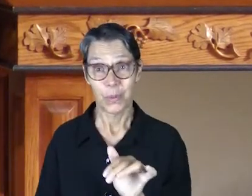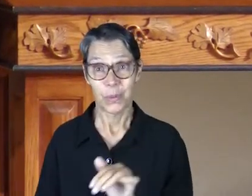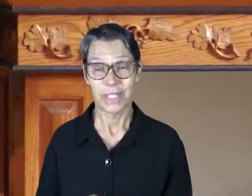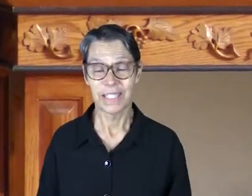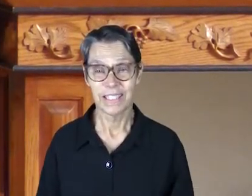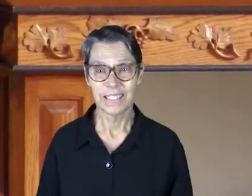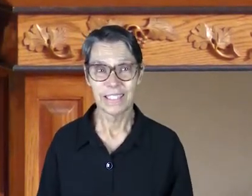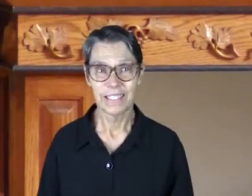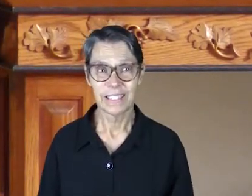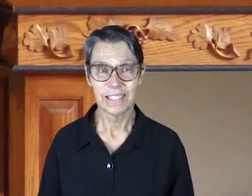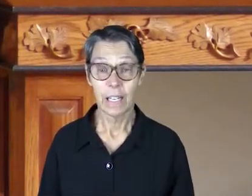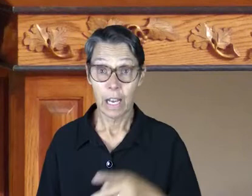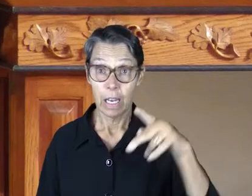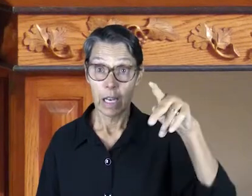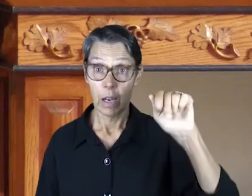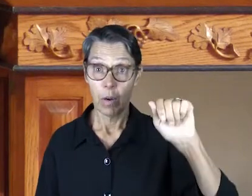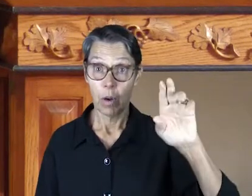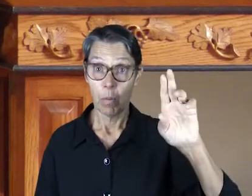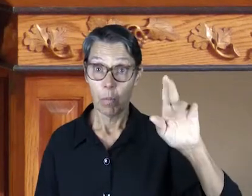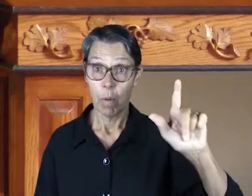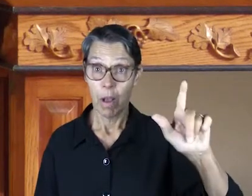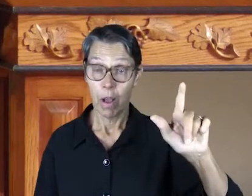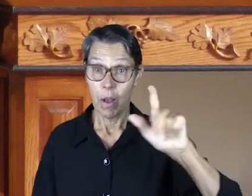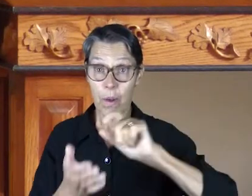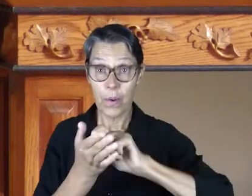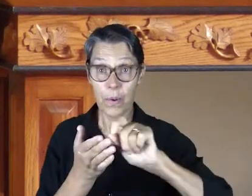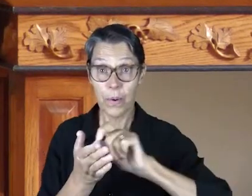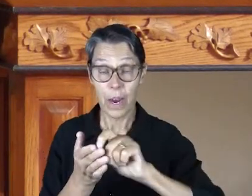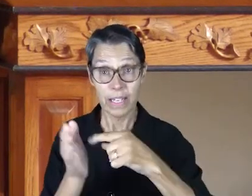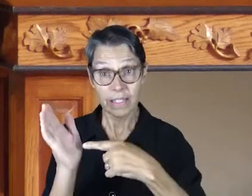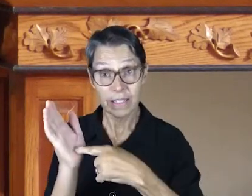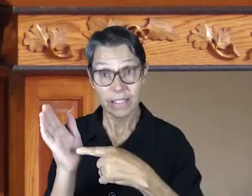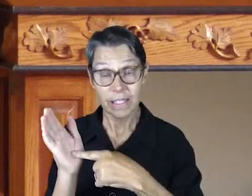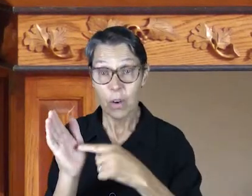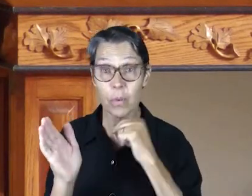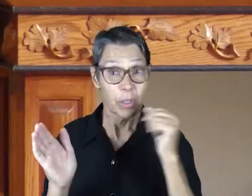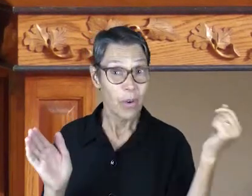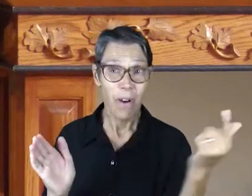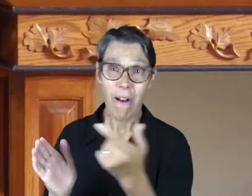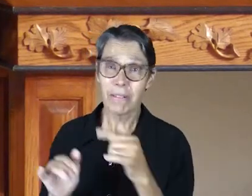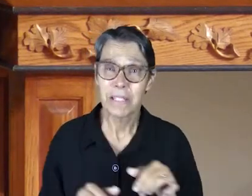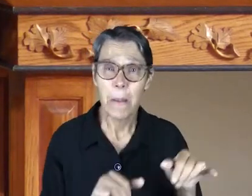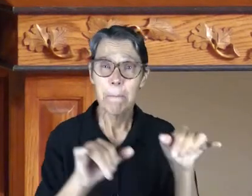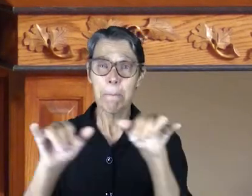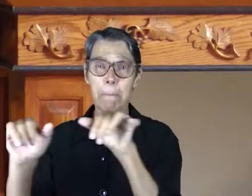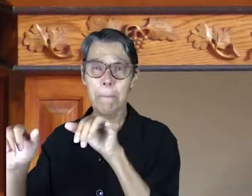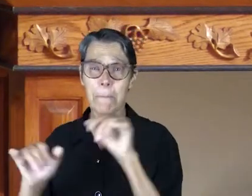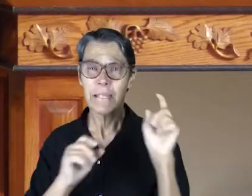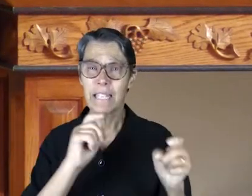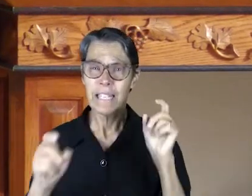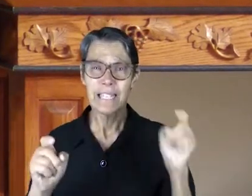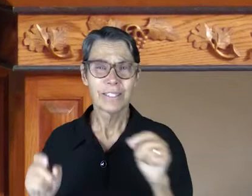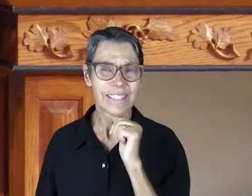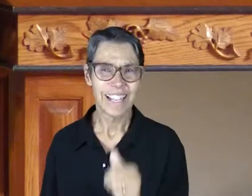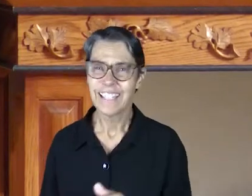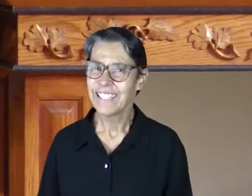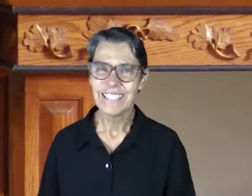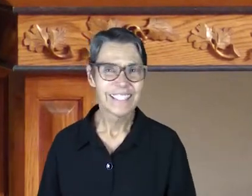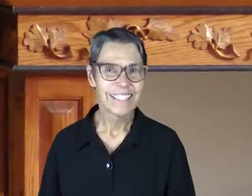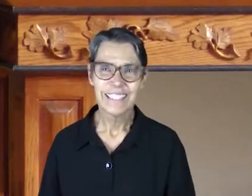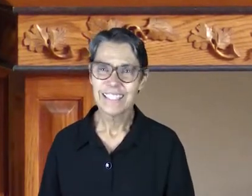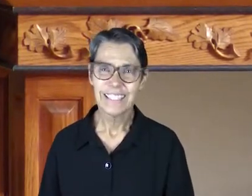Paul reminds us that that we don't all have the same gifts. So, some gifts are out in